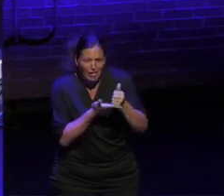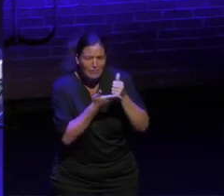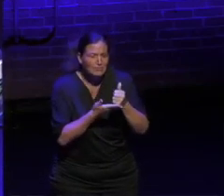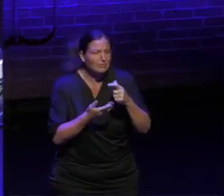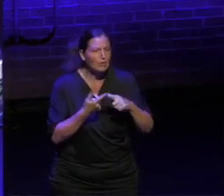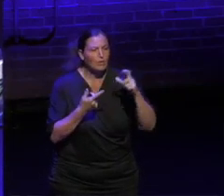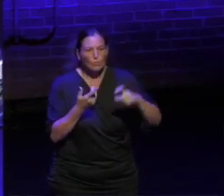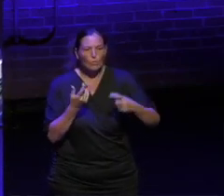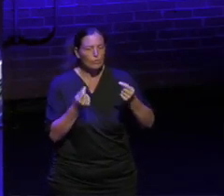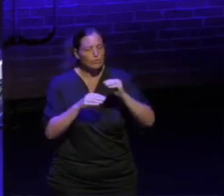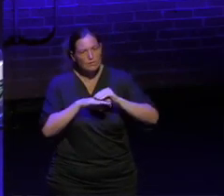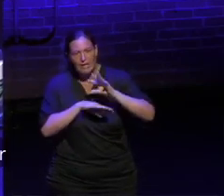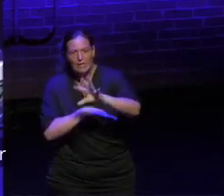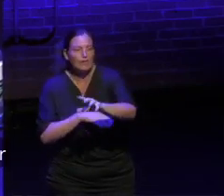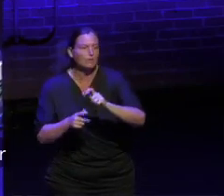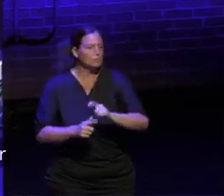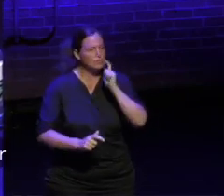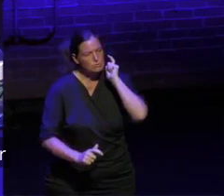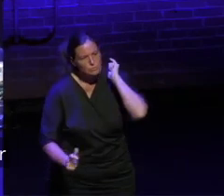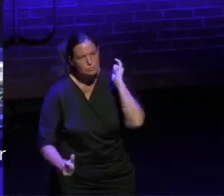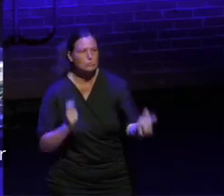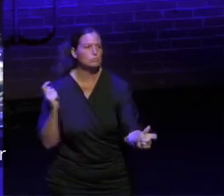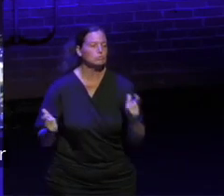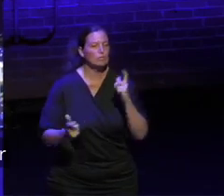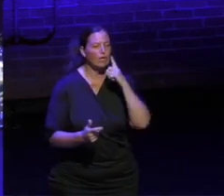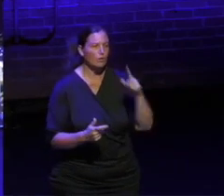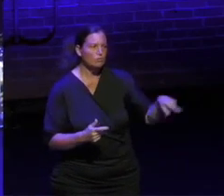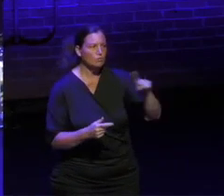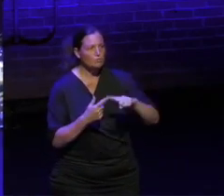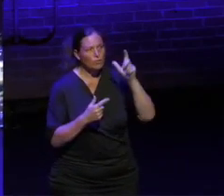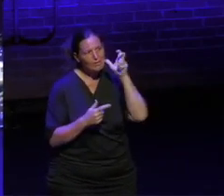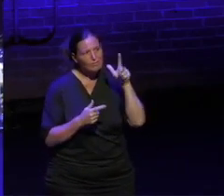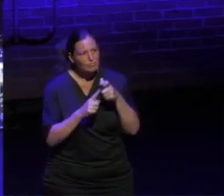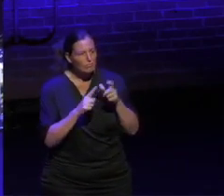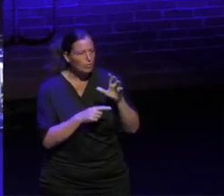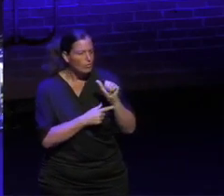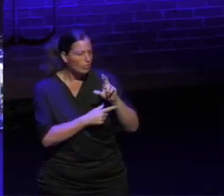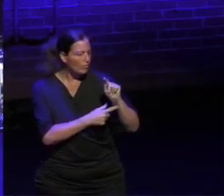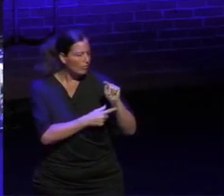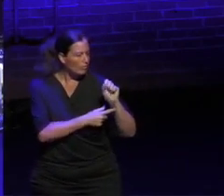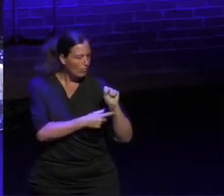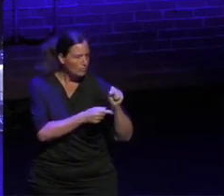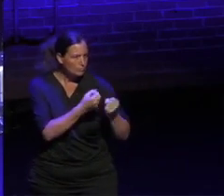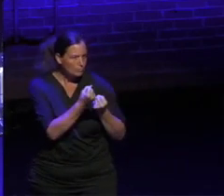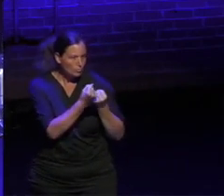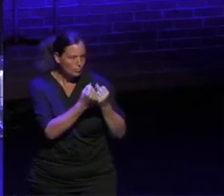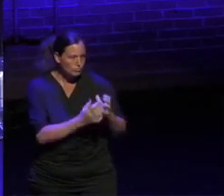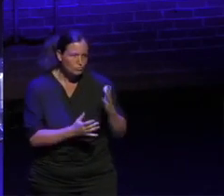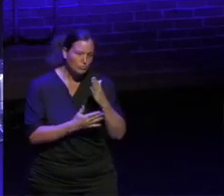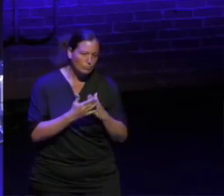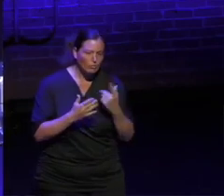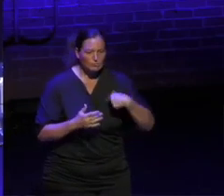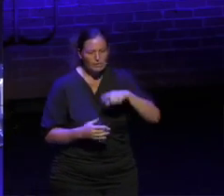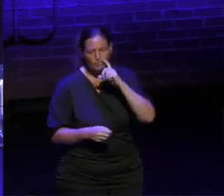could do is just wild. And I know that you don't necessarily hear from your arts constituents as much as you should. It's partly because we're